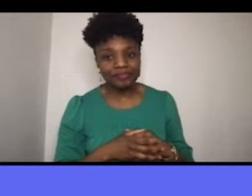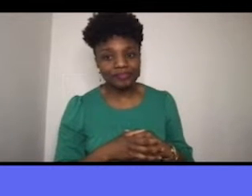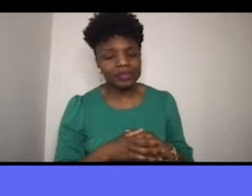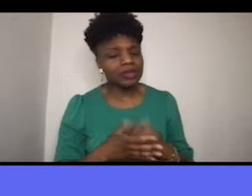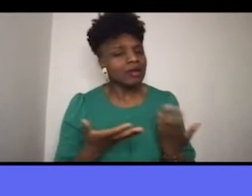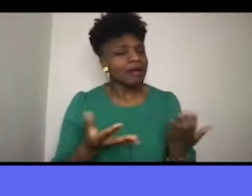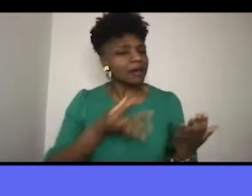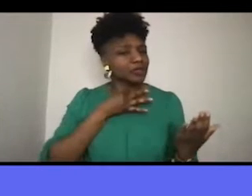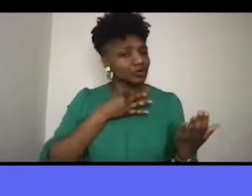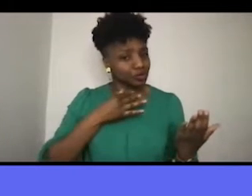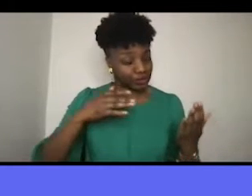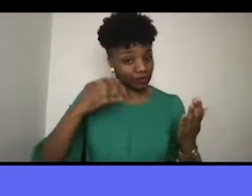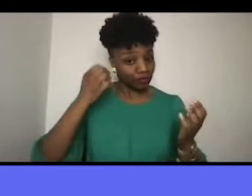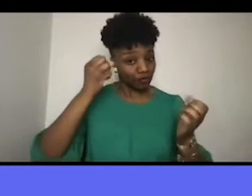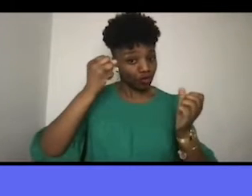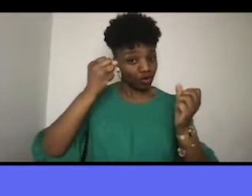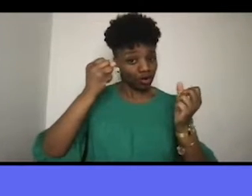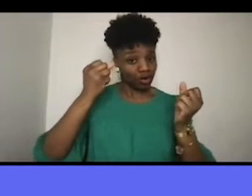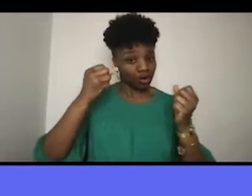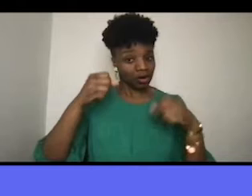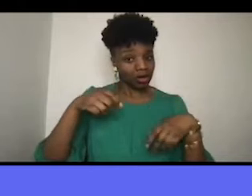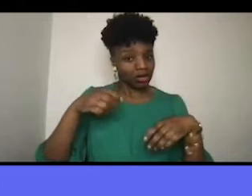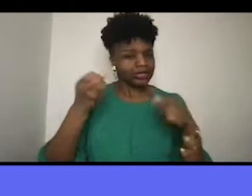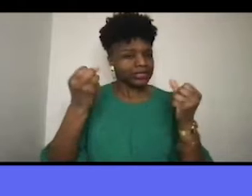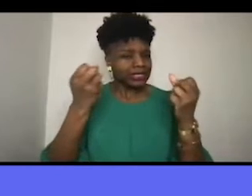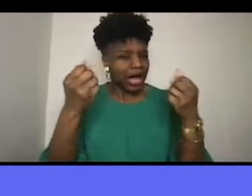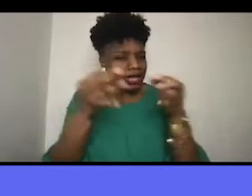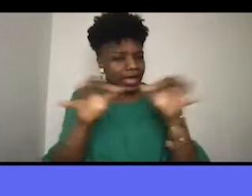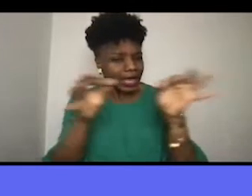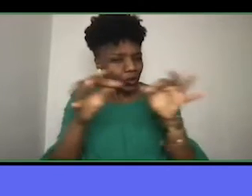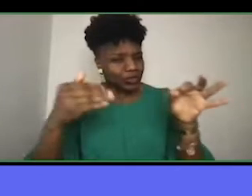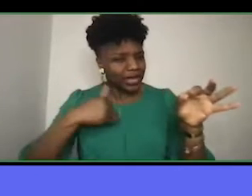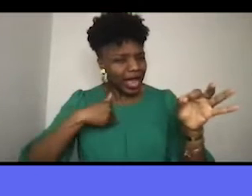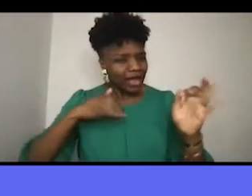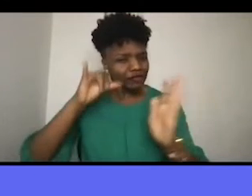language for interpreting Like, that?